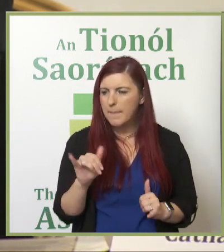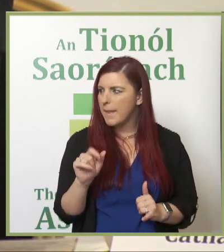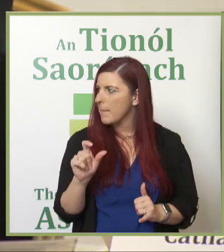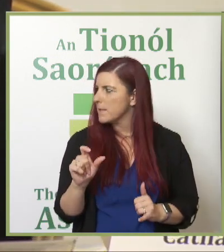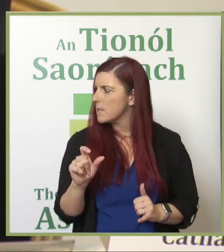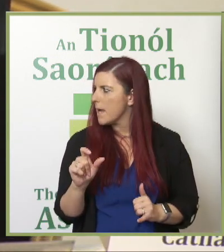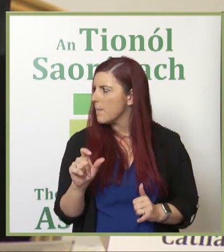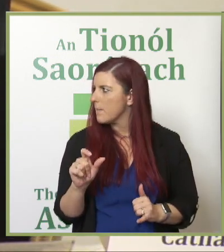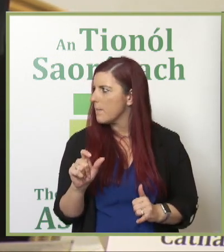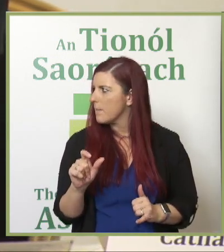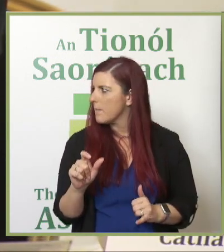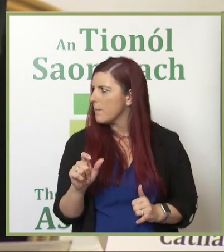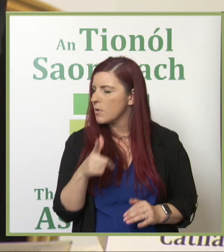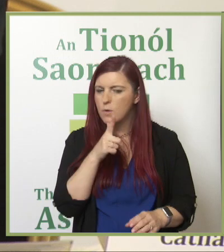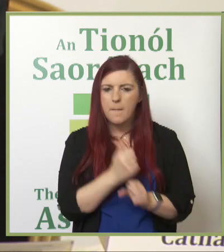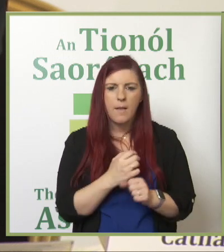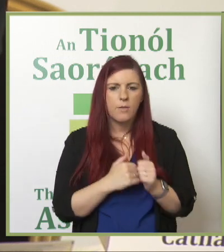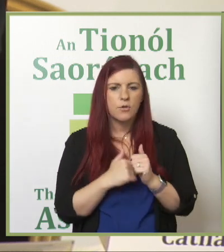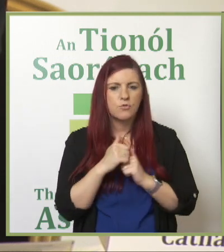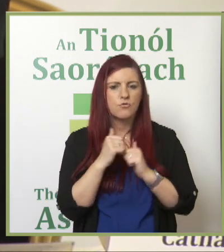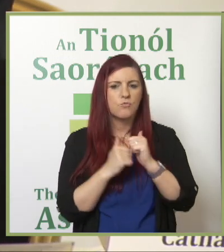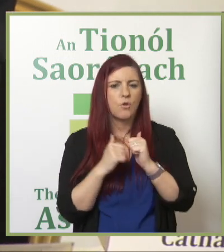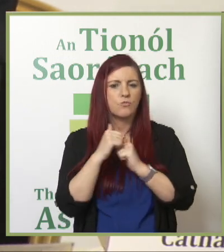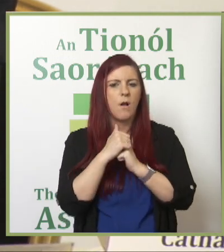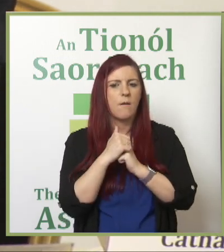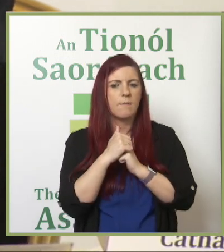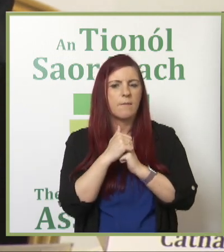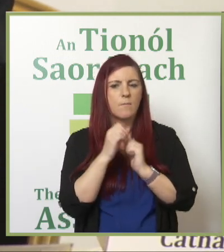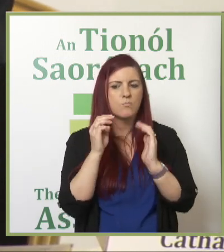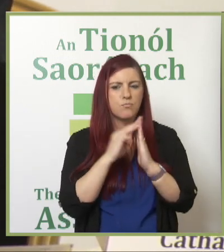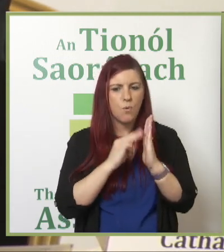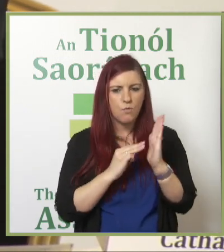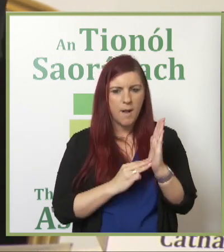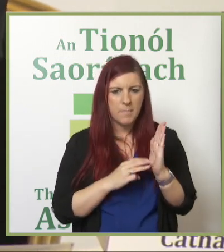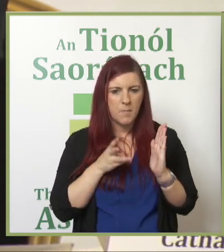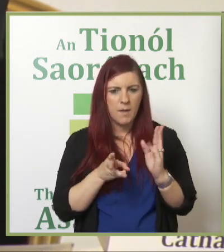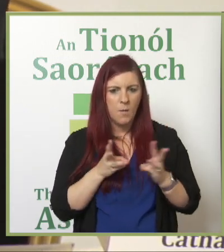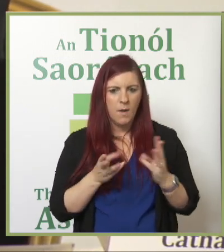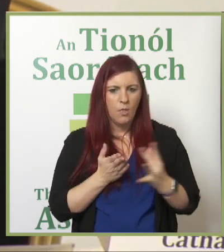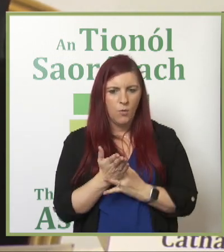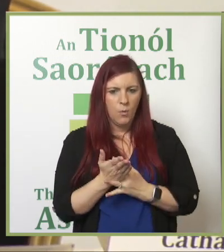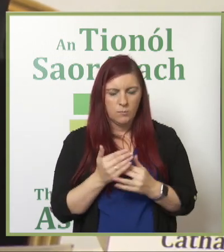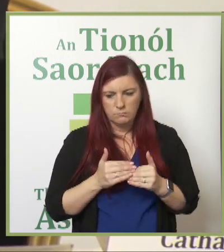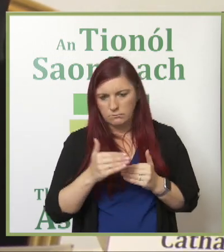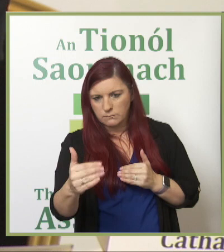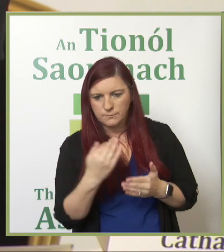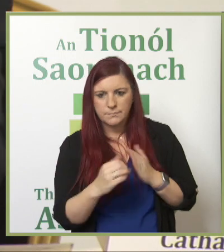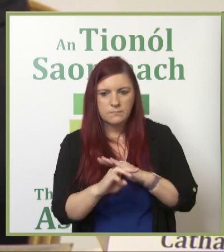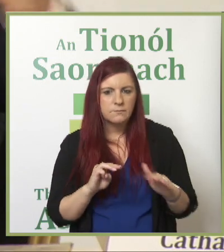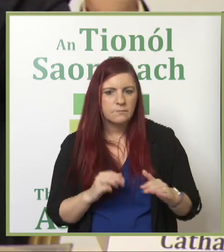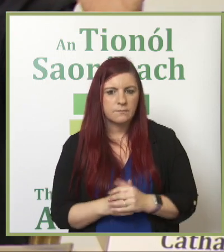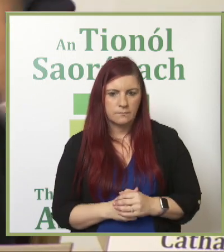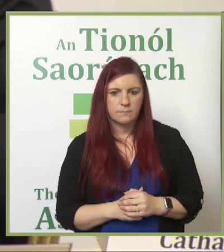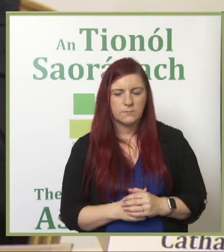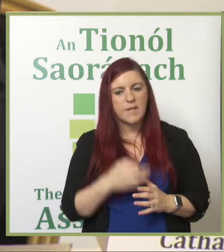the kind of the structure of the outline programme that we're going to work through with you over the coming months to give you a